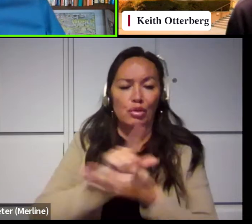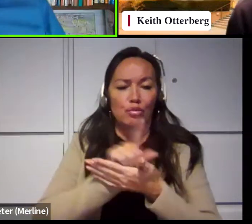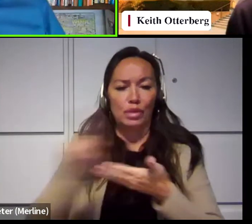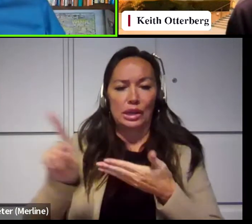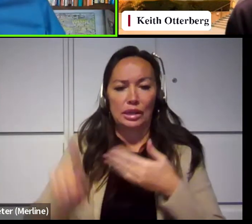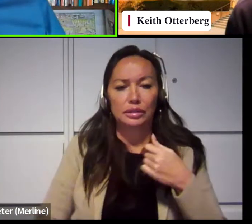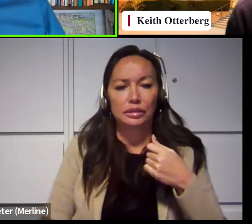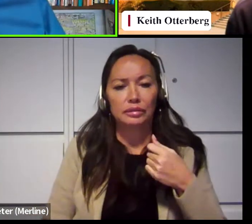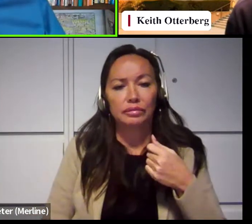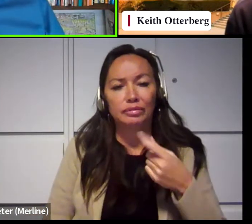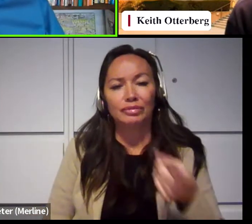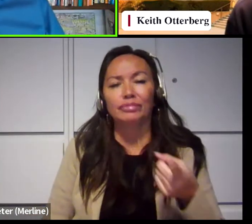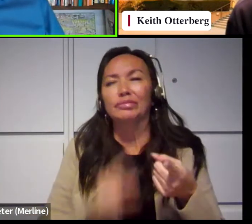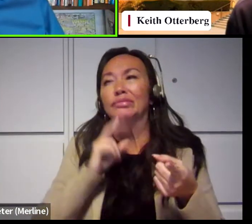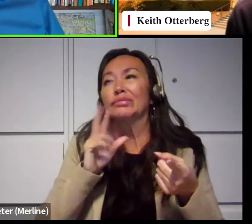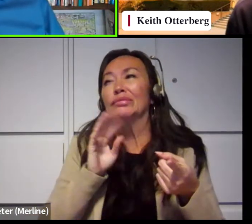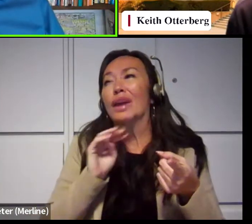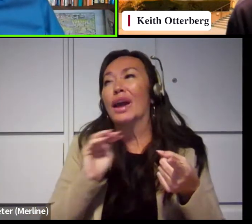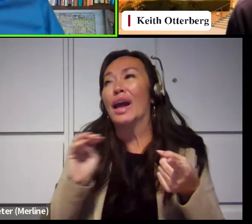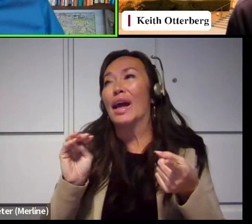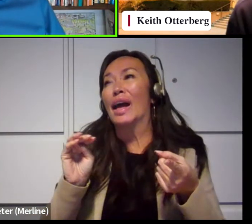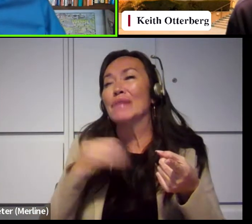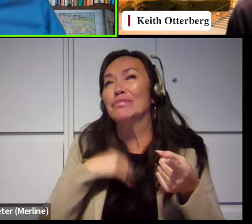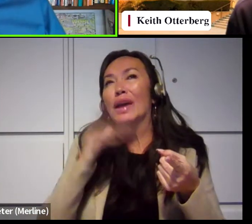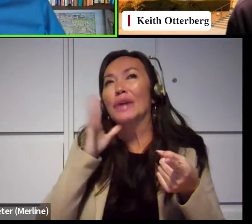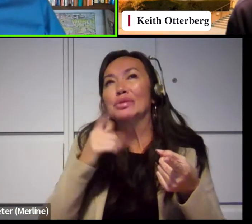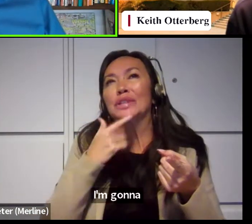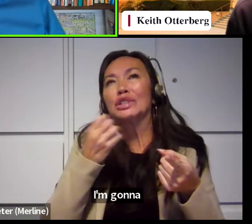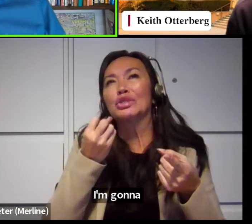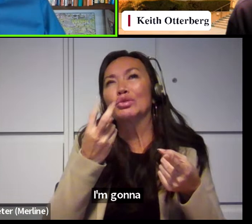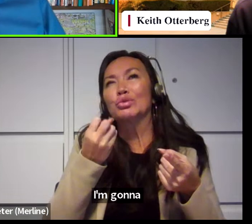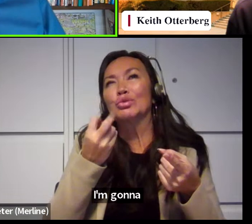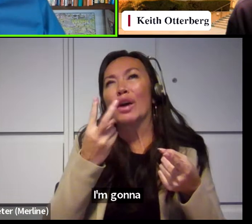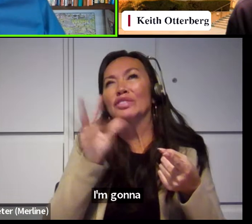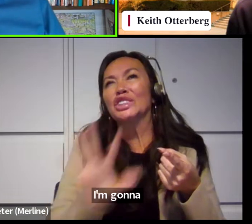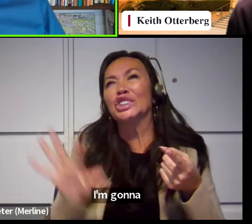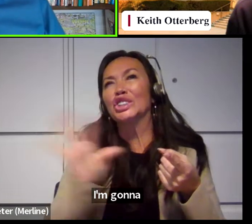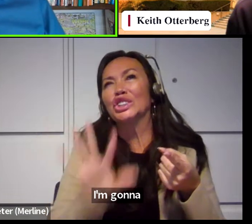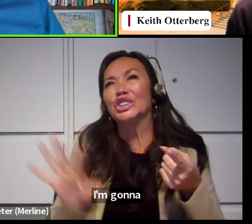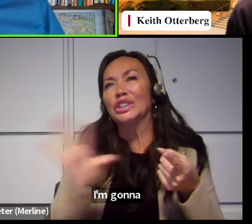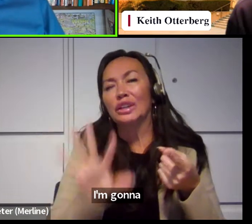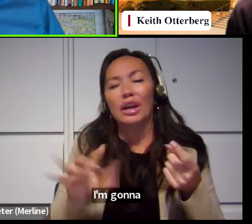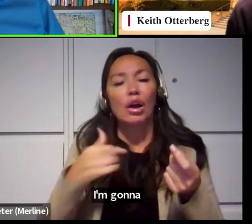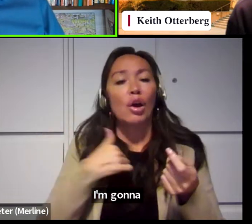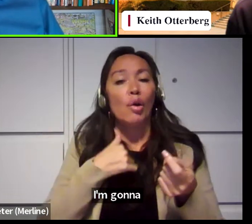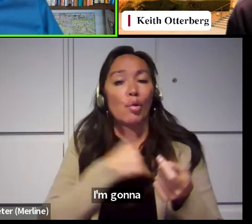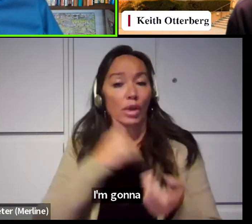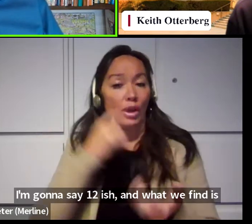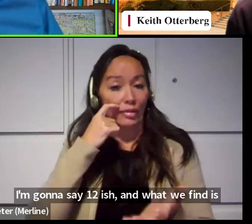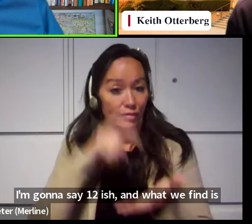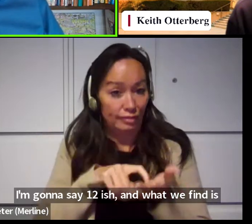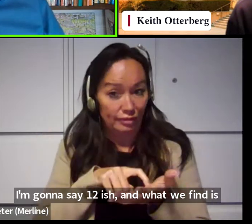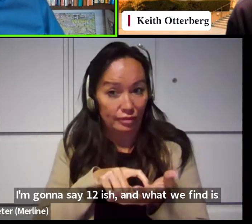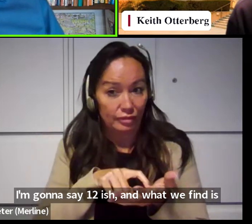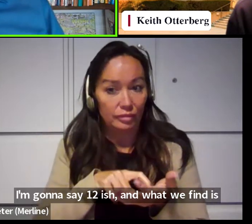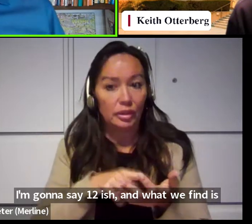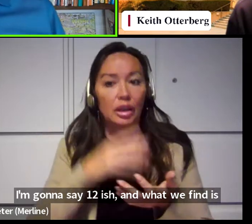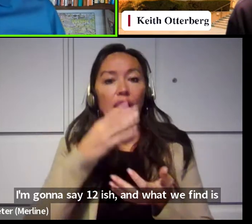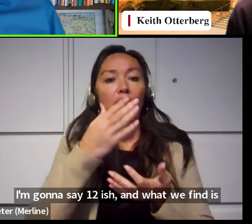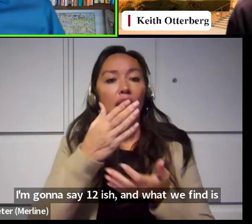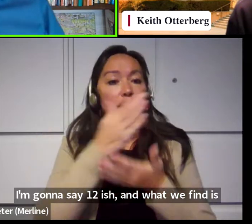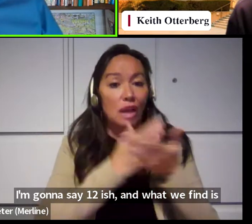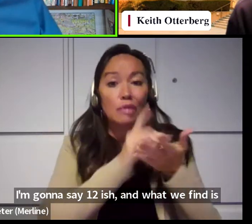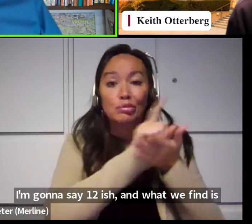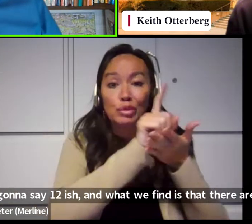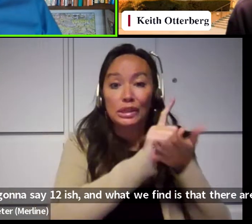I'm going to say 12-ish. And what we find is that there are weeks when it's